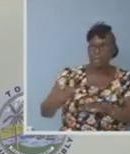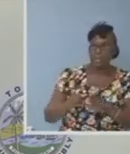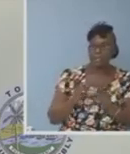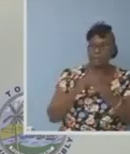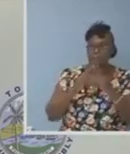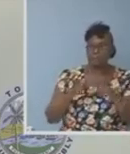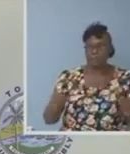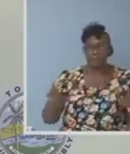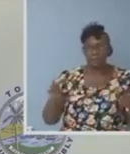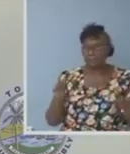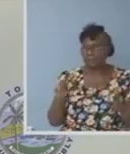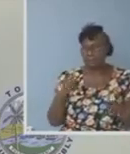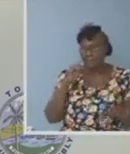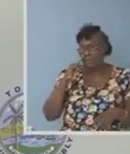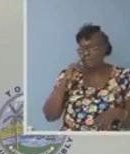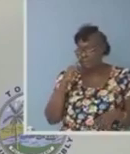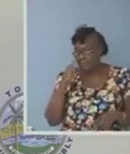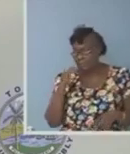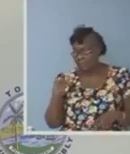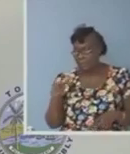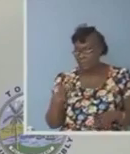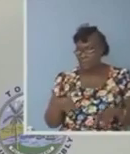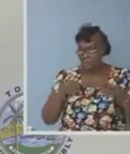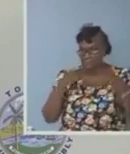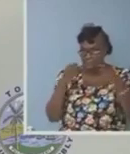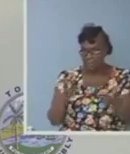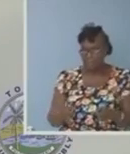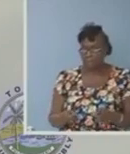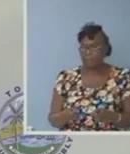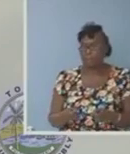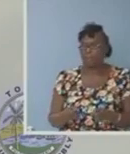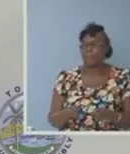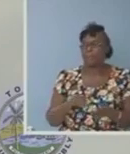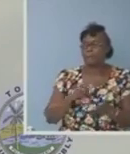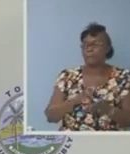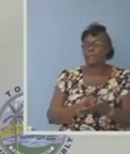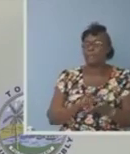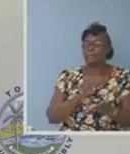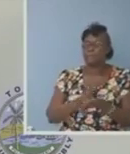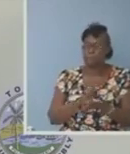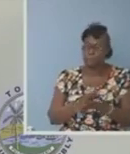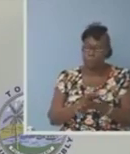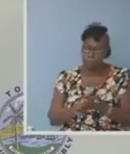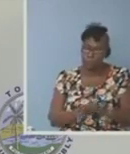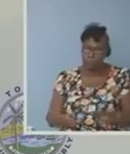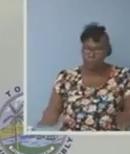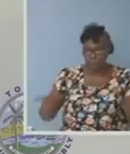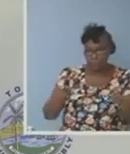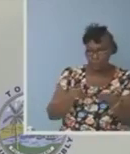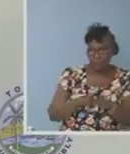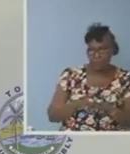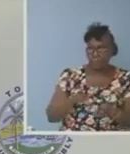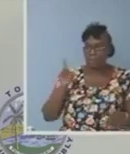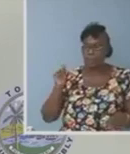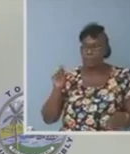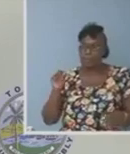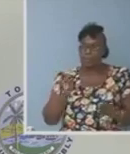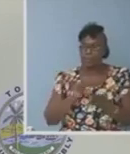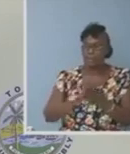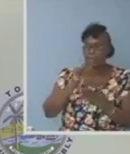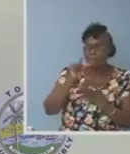seriously. Given the current realities of the closure of schools until the 20th of